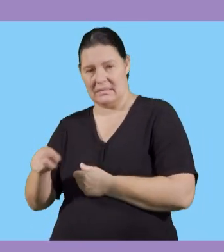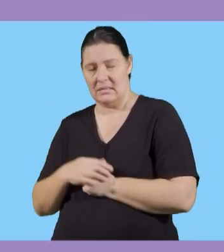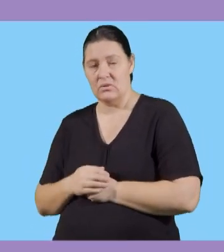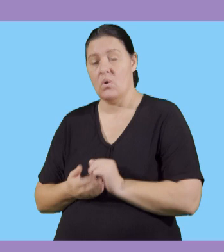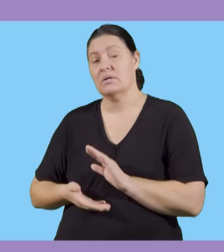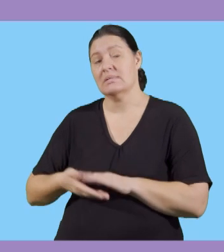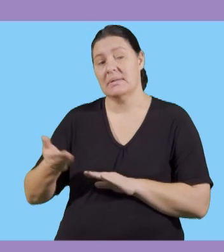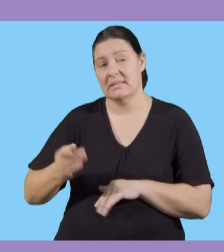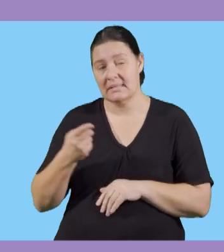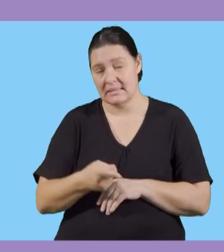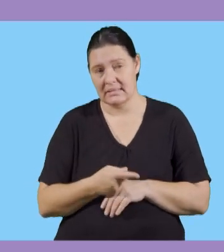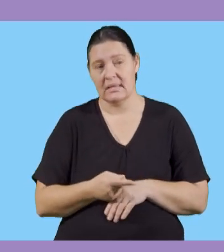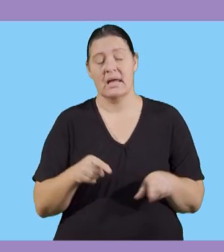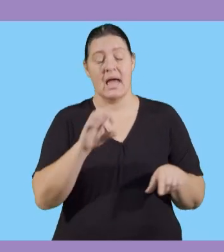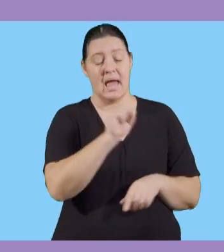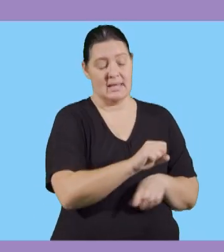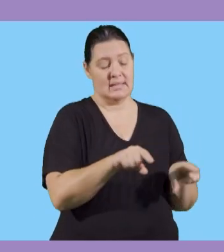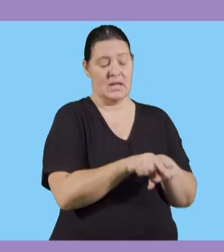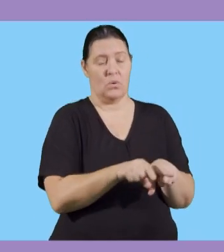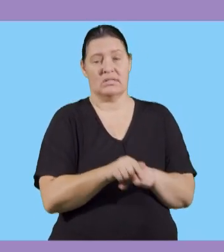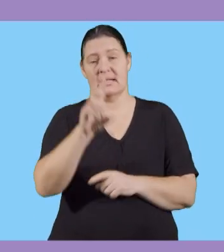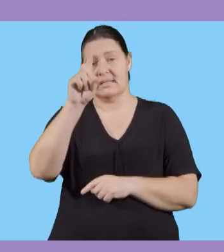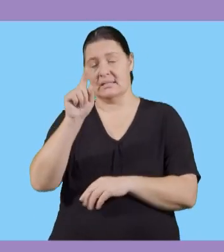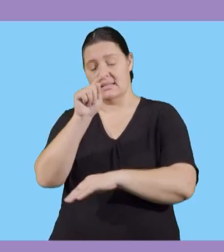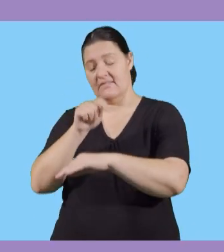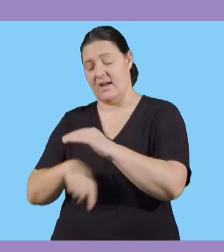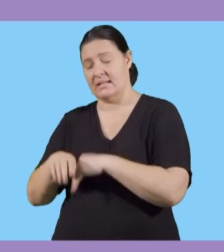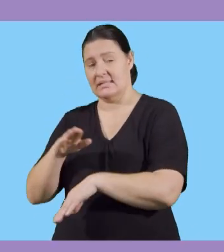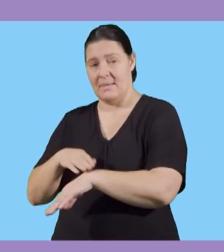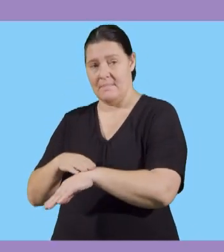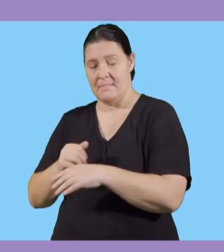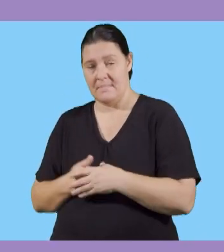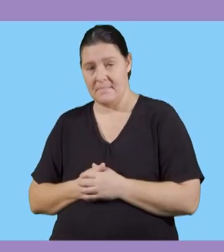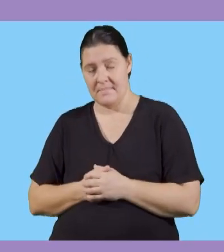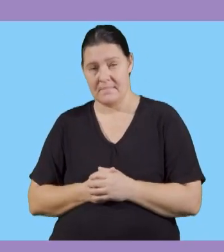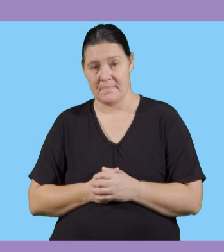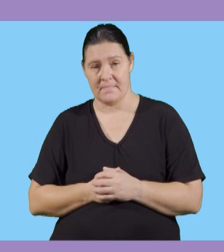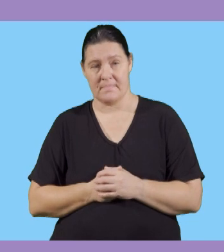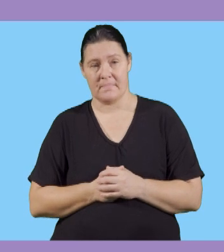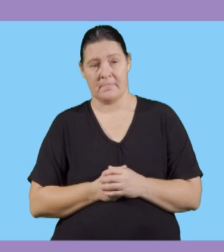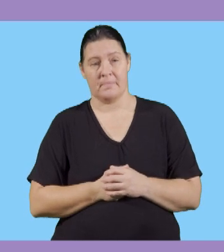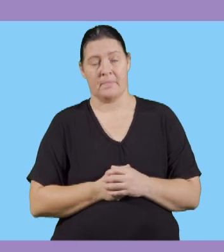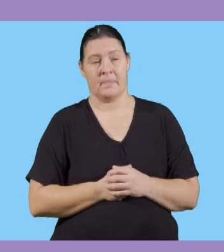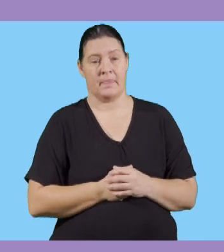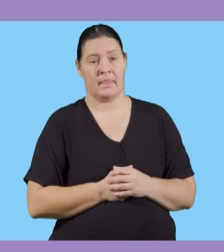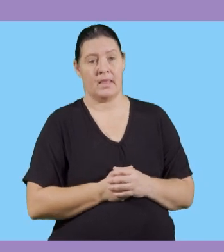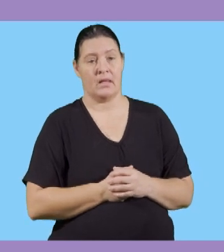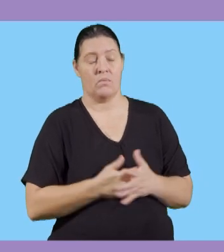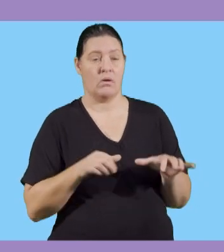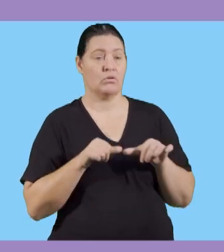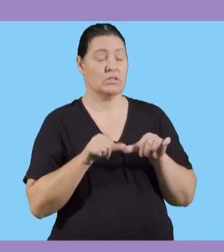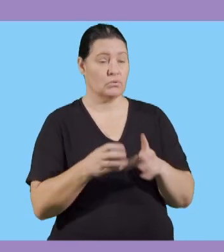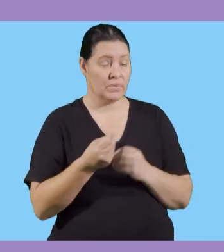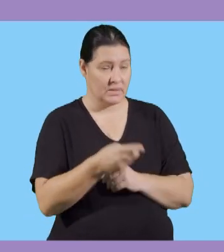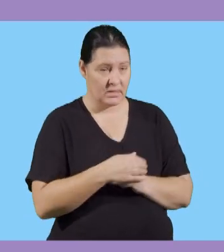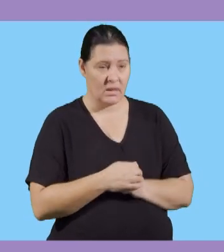speed is equals to distance divided by time. So when we continue with that,